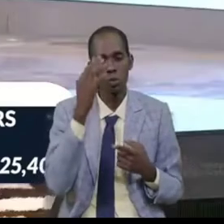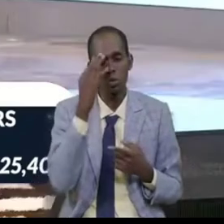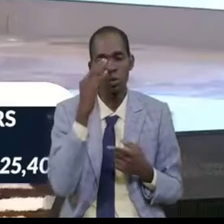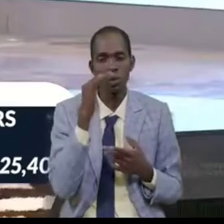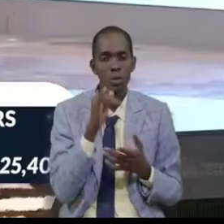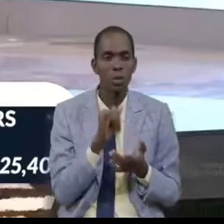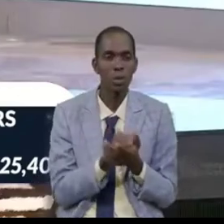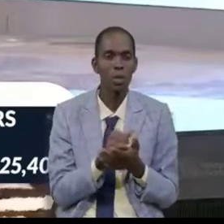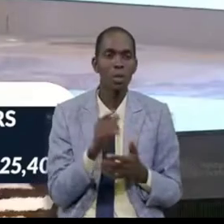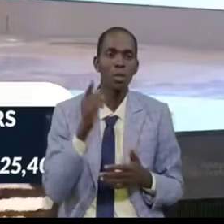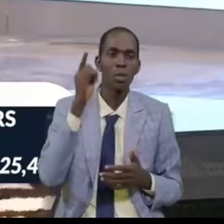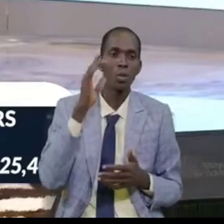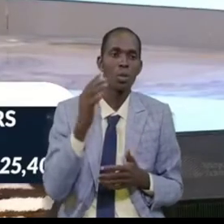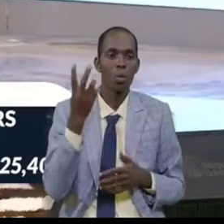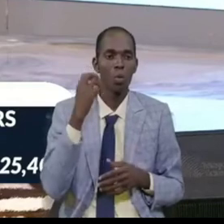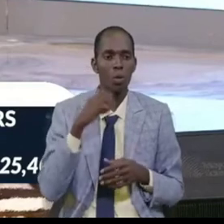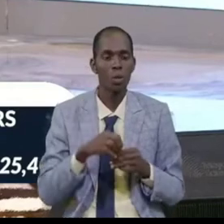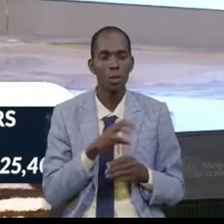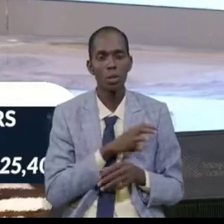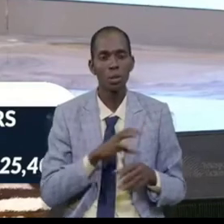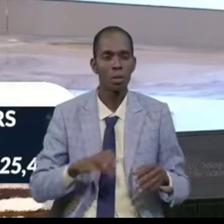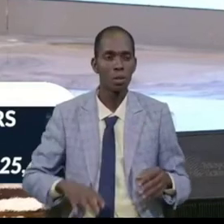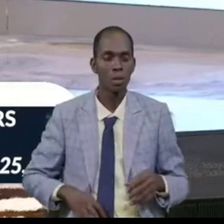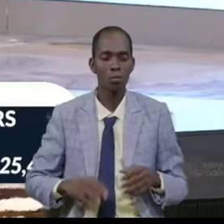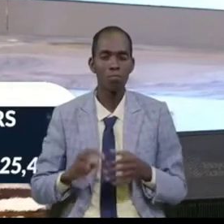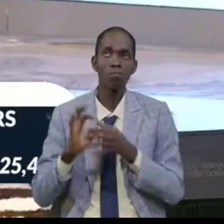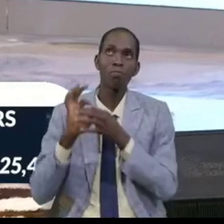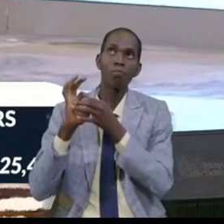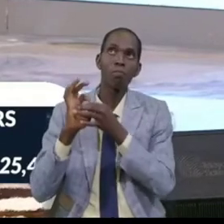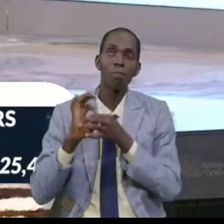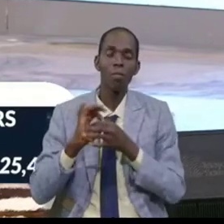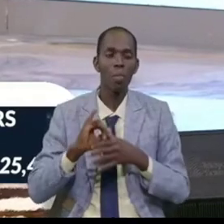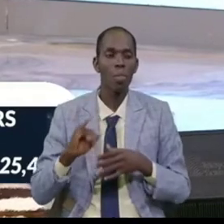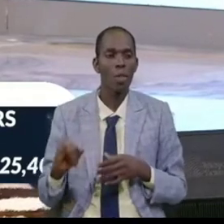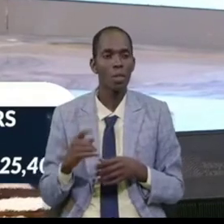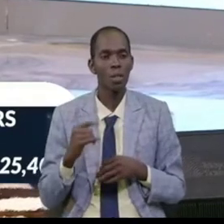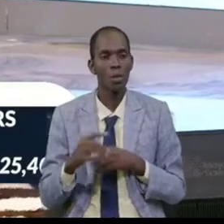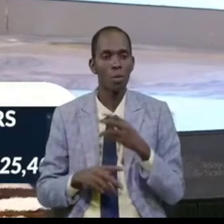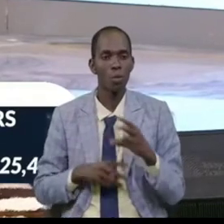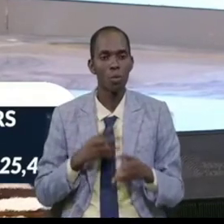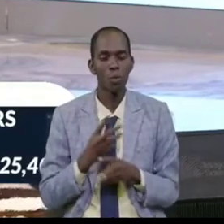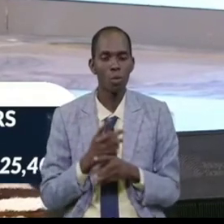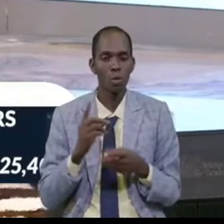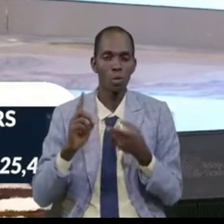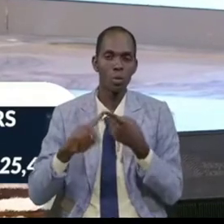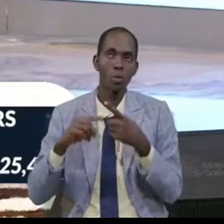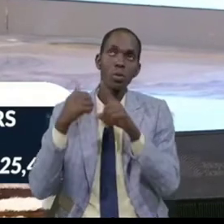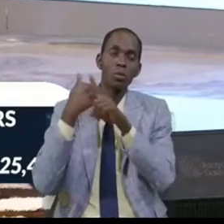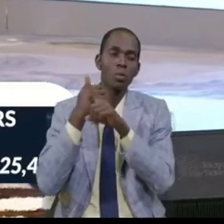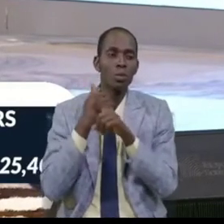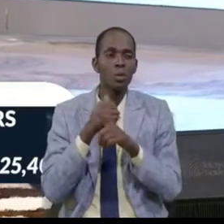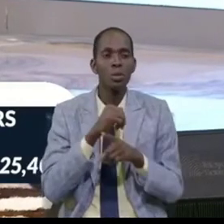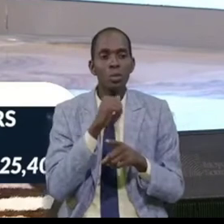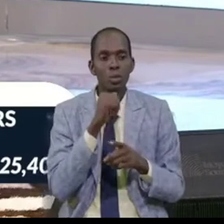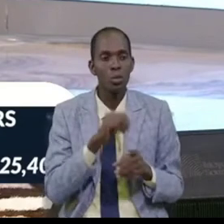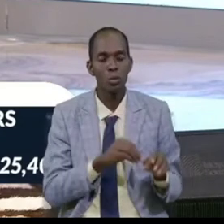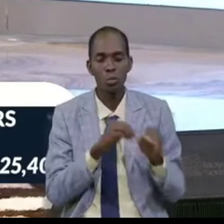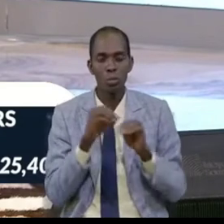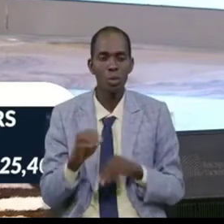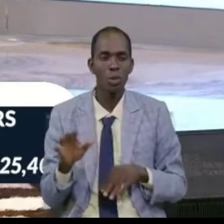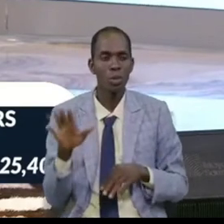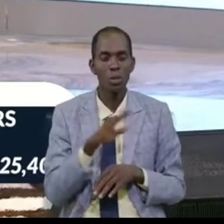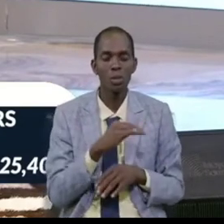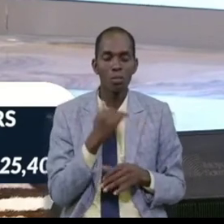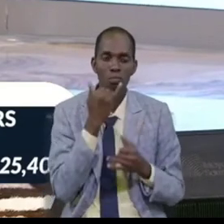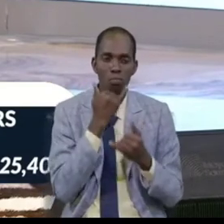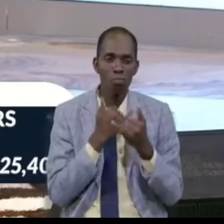God was in Christ, reconciling the world unto himself, not imputing their